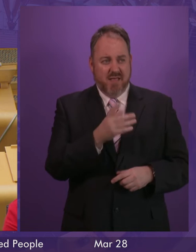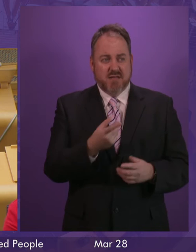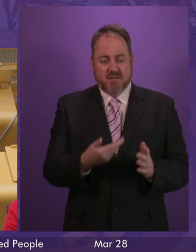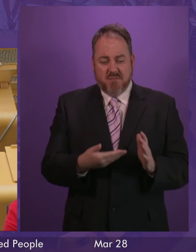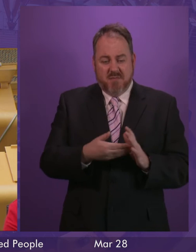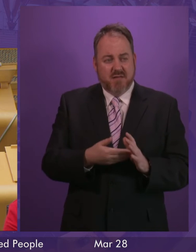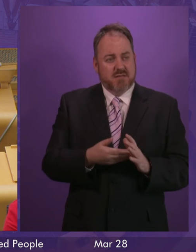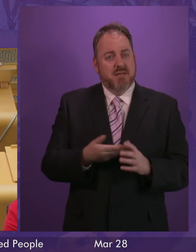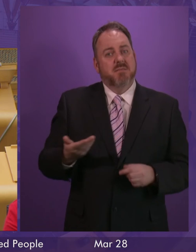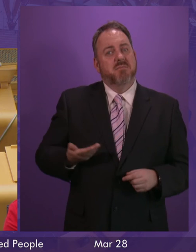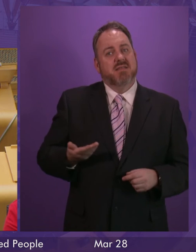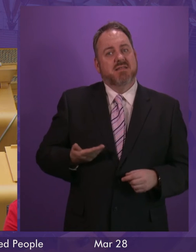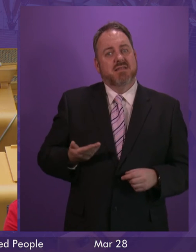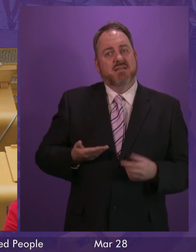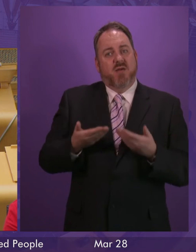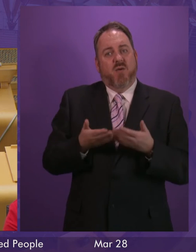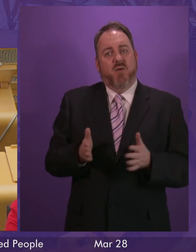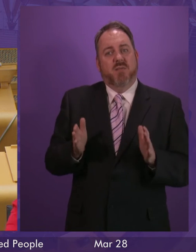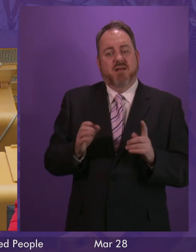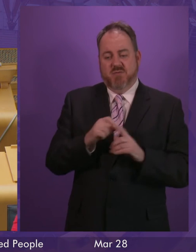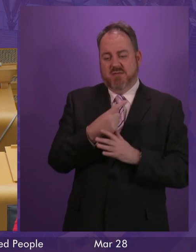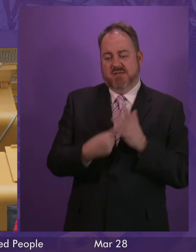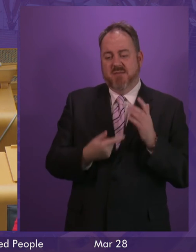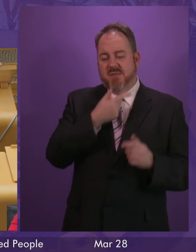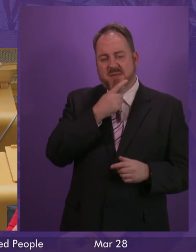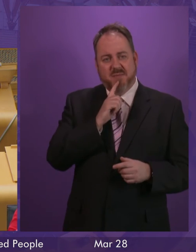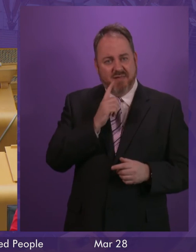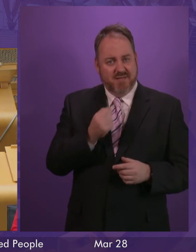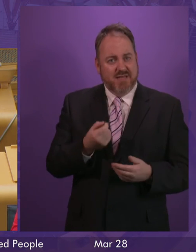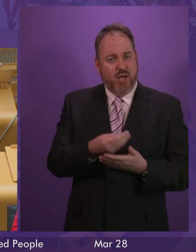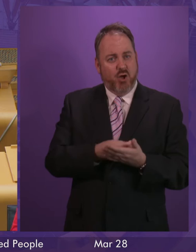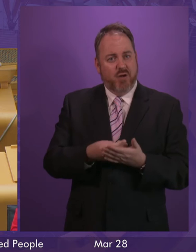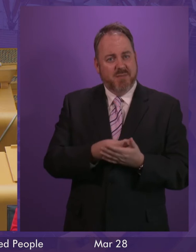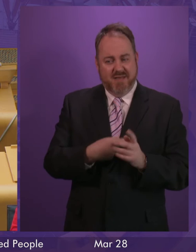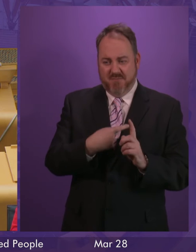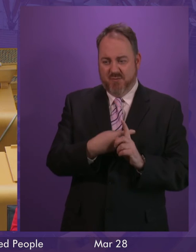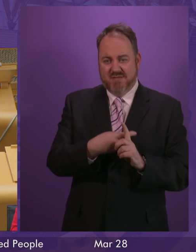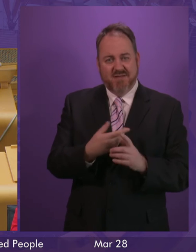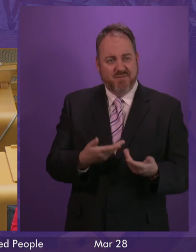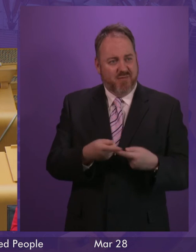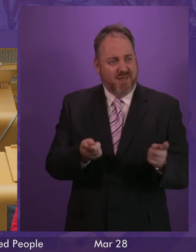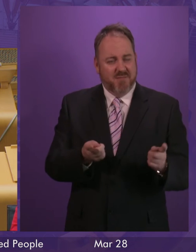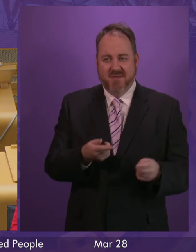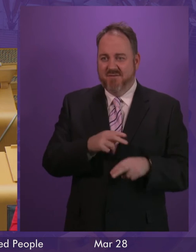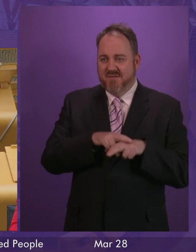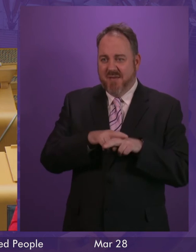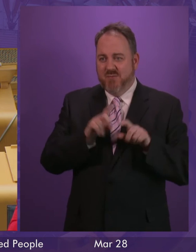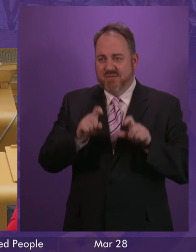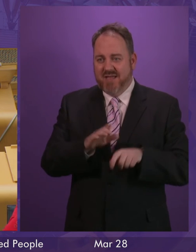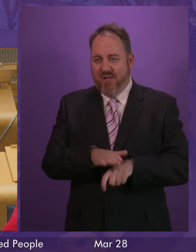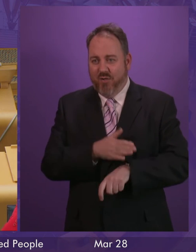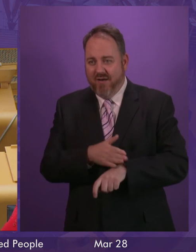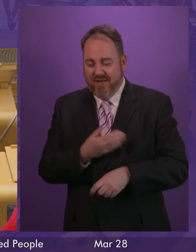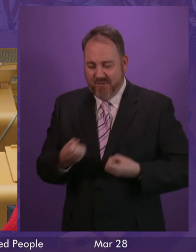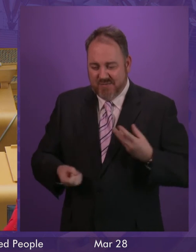to businesses as well that have changing place toilets? Because families can stay longer to place, they can spend more money, and they're more